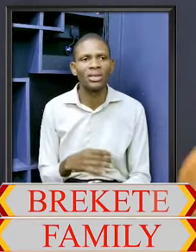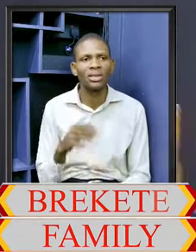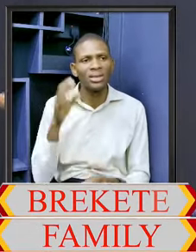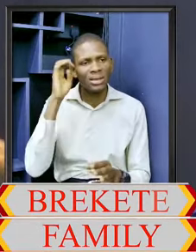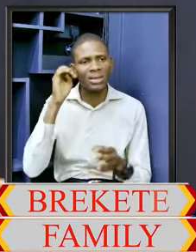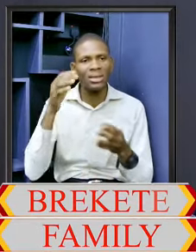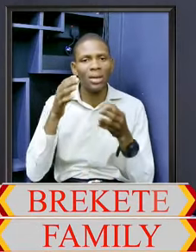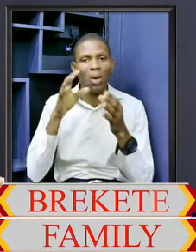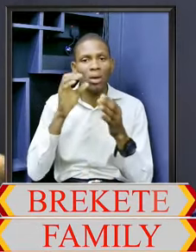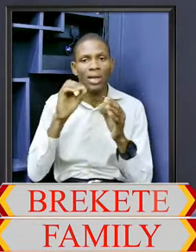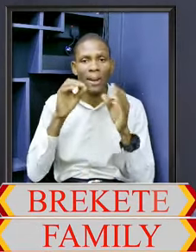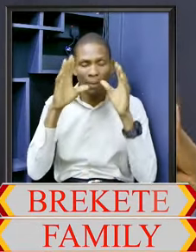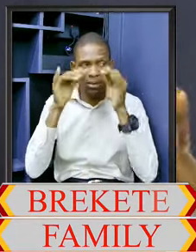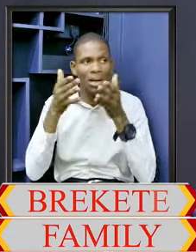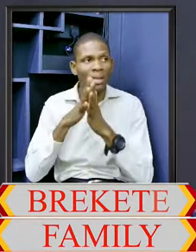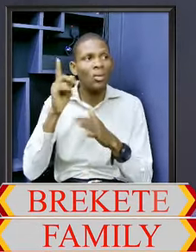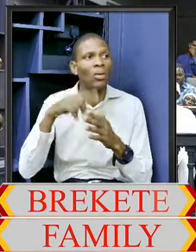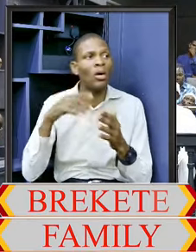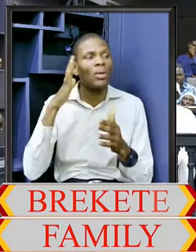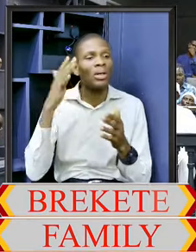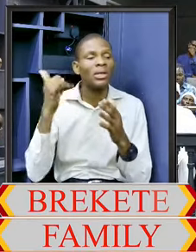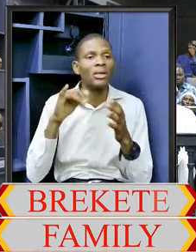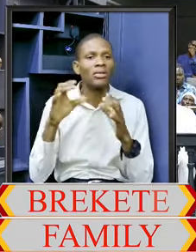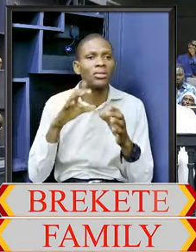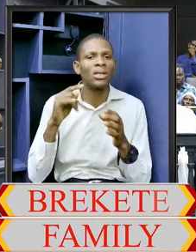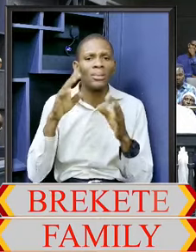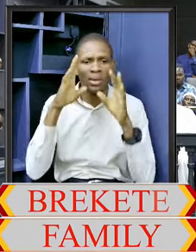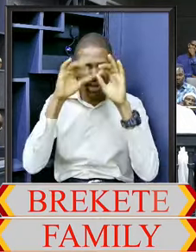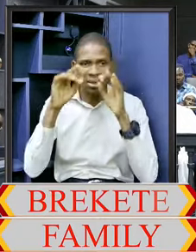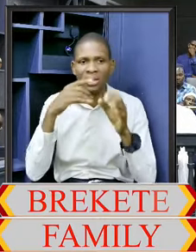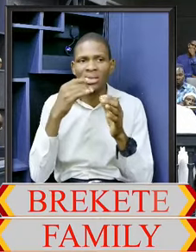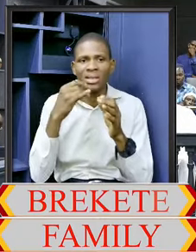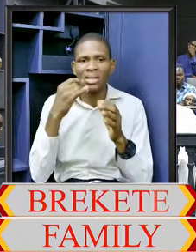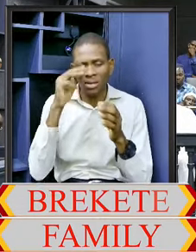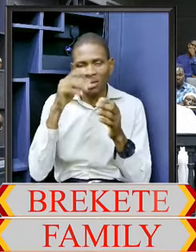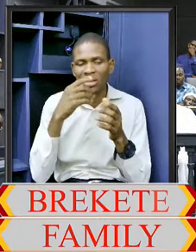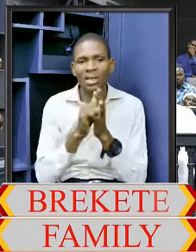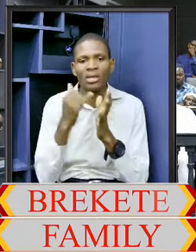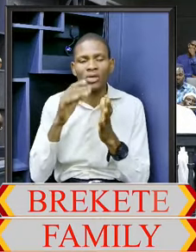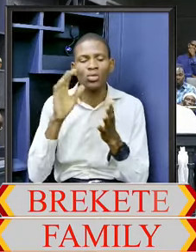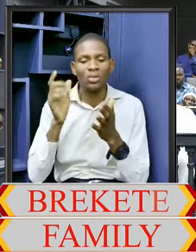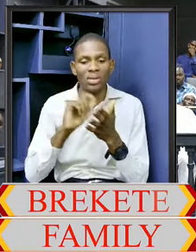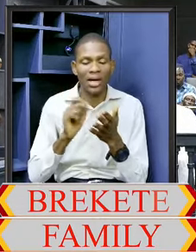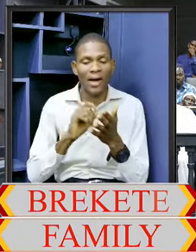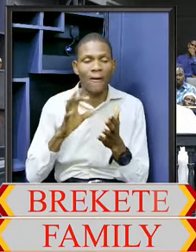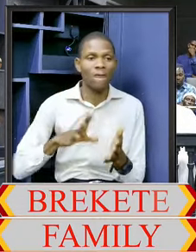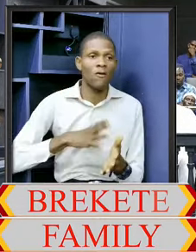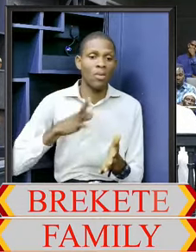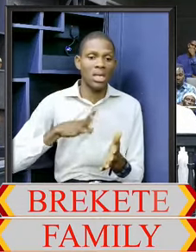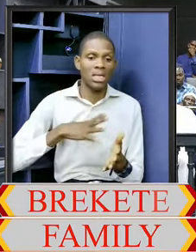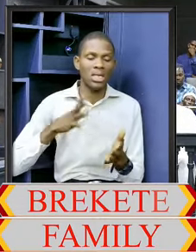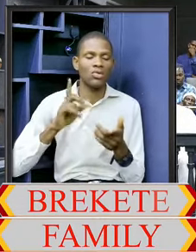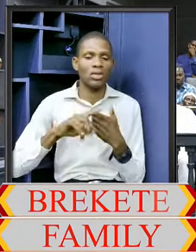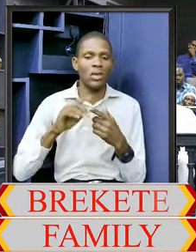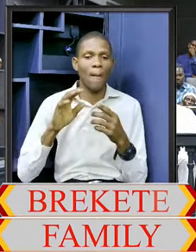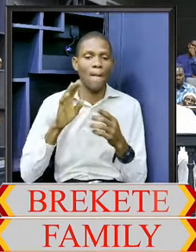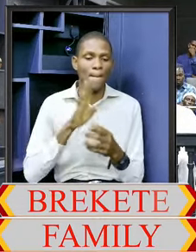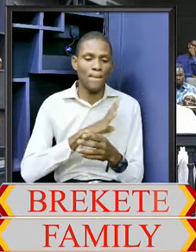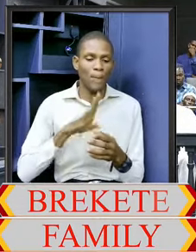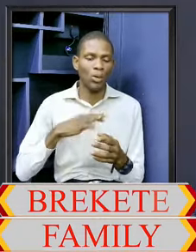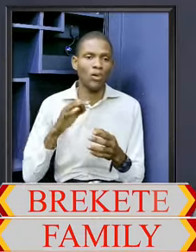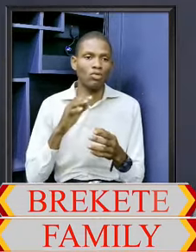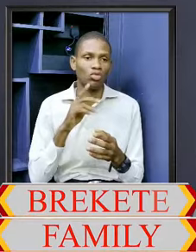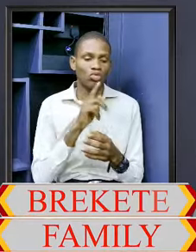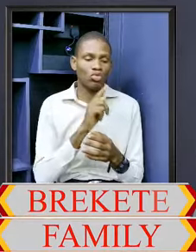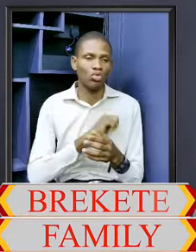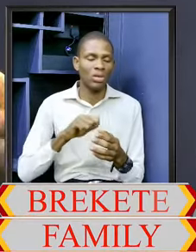president asked, what do they need to do? The president himself said they should write formally to the Board of Trustees, writing